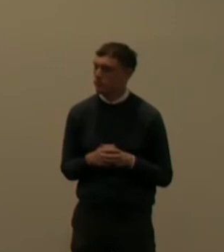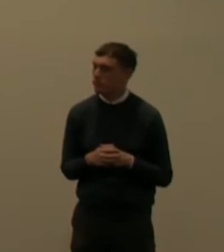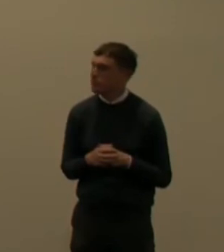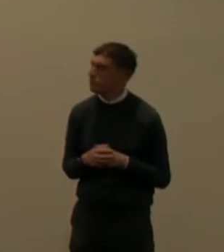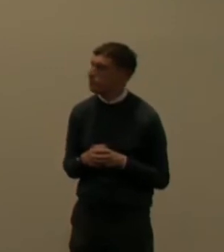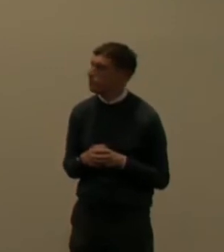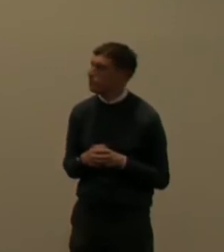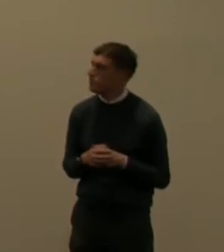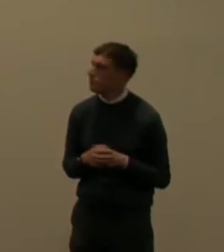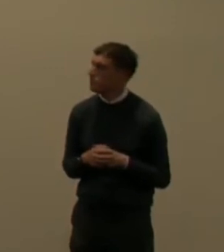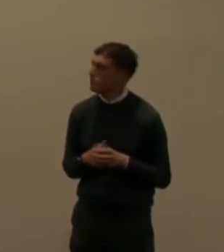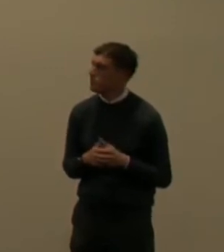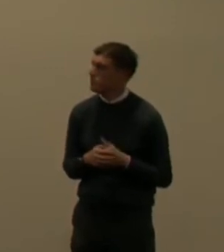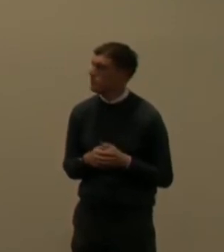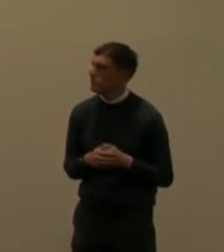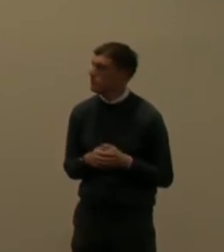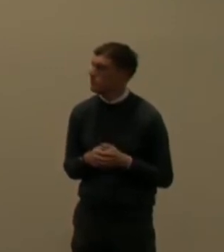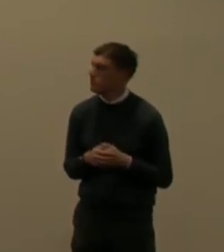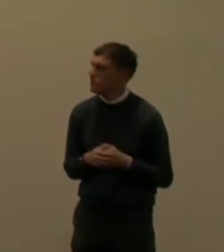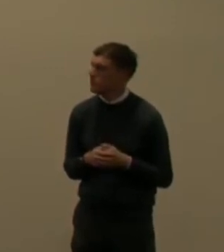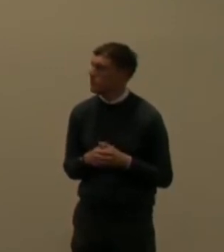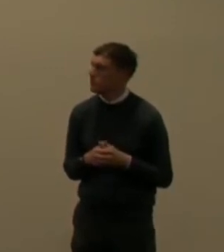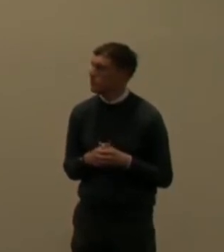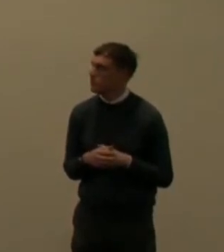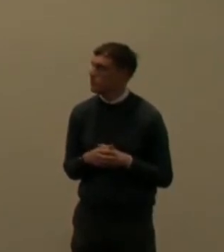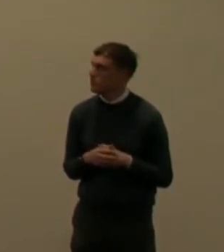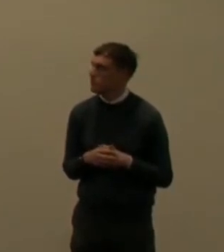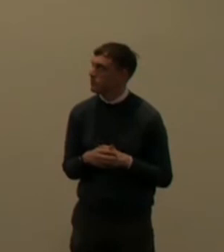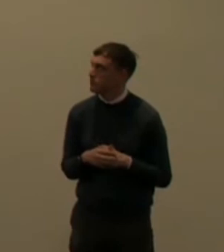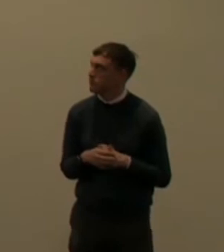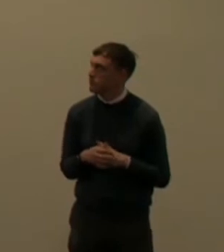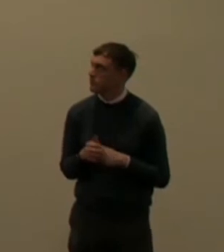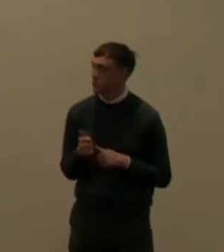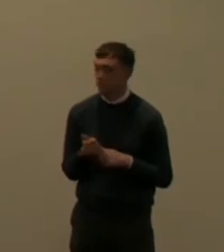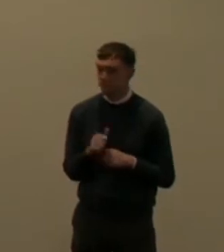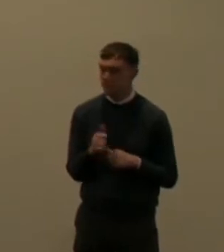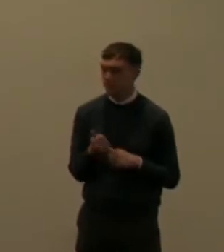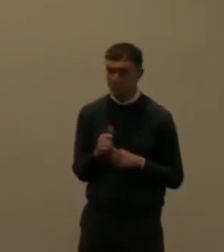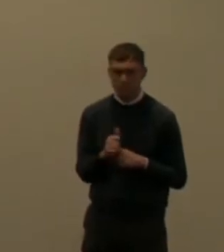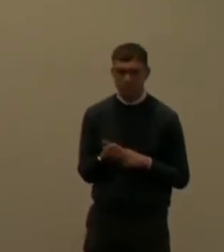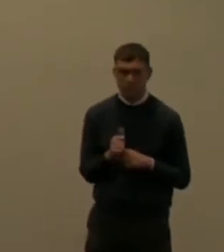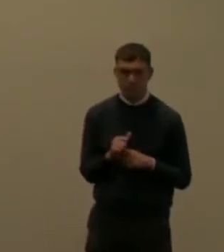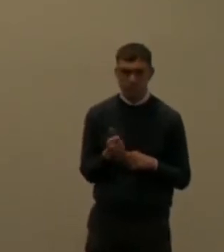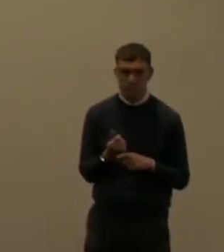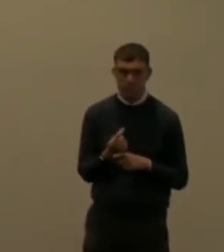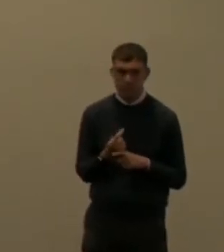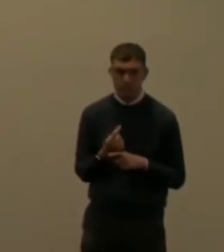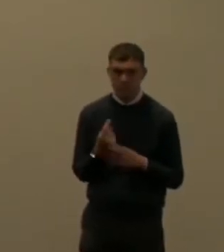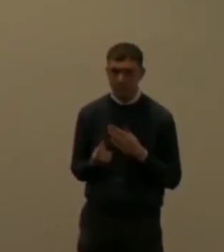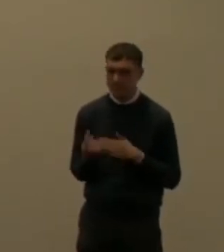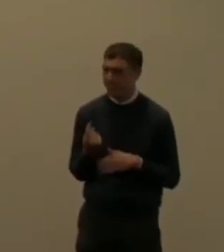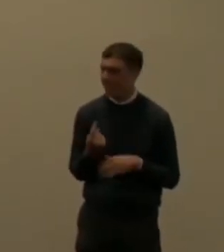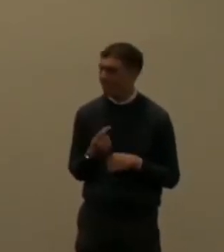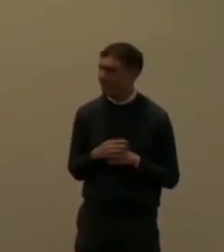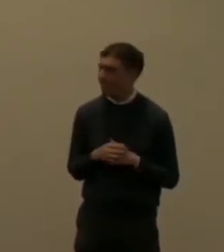Samples. Test automation URL. Sample. Test automation URL. It's not